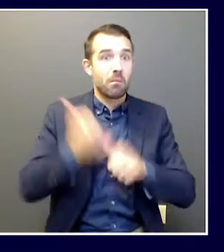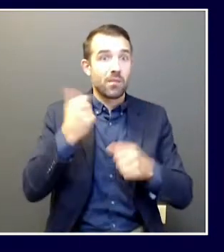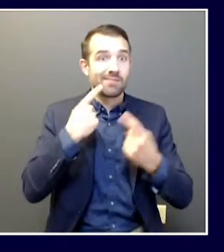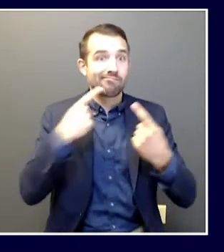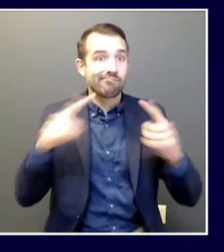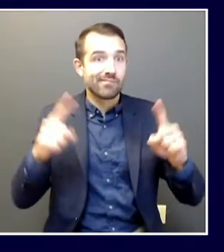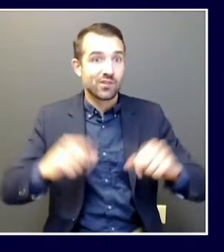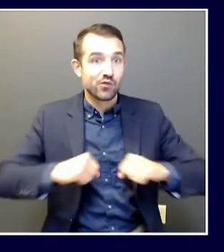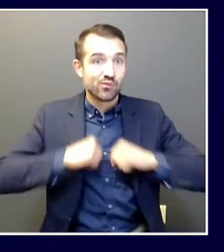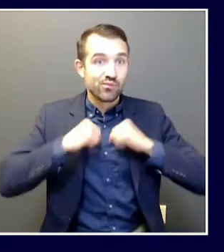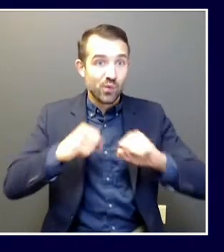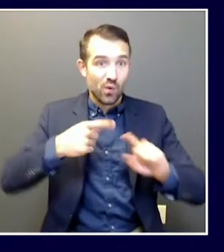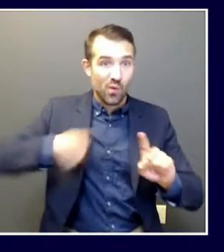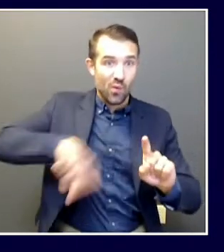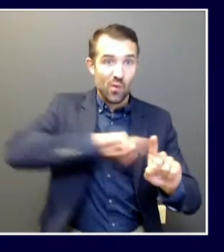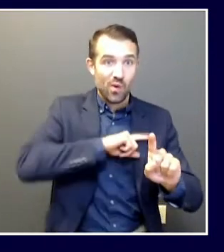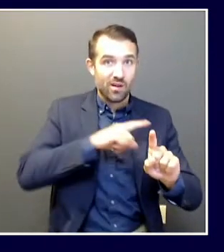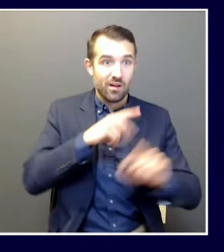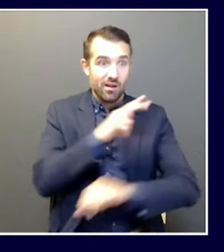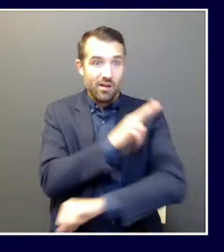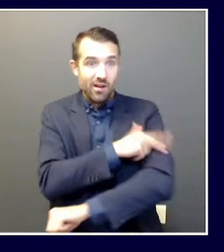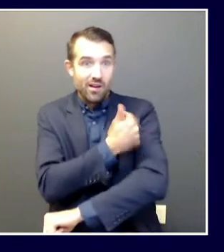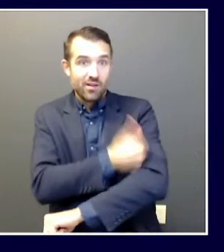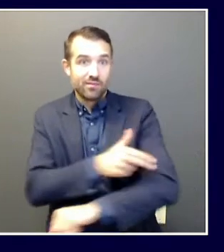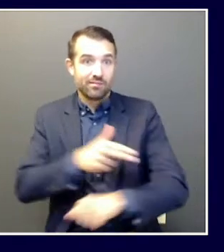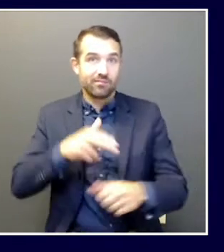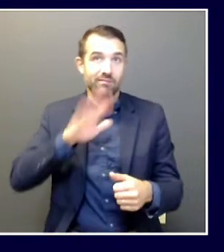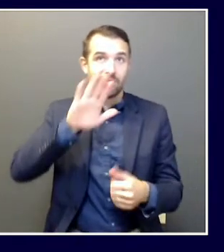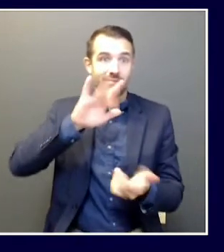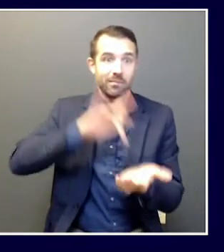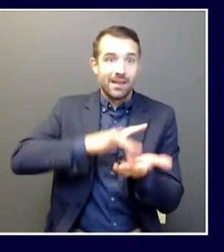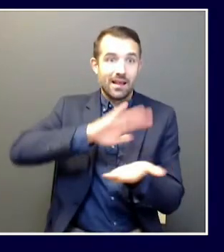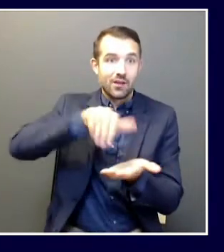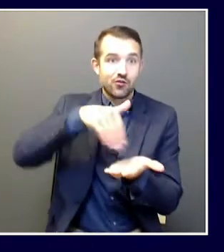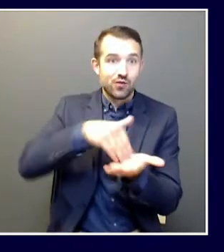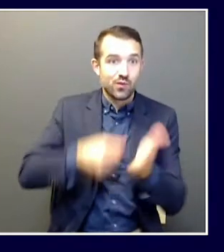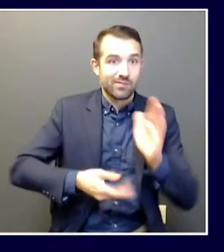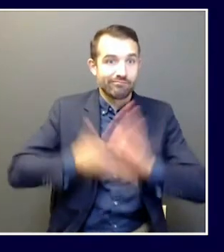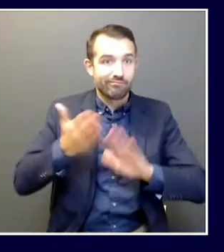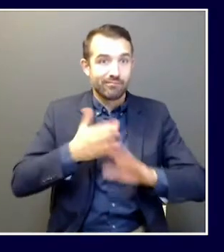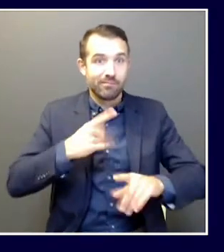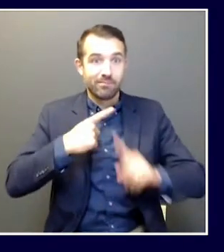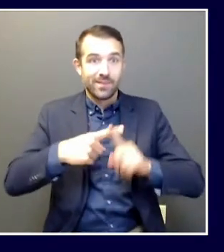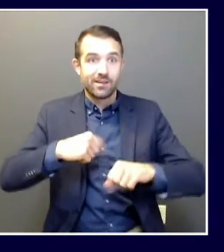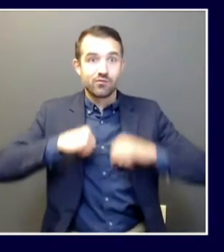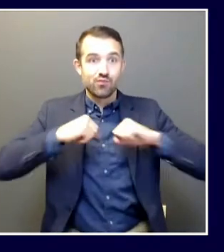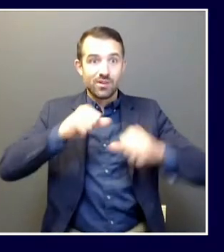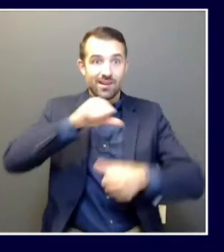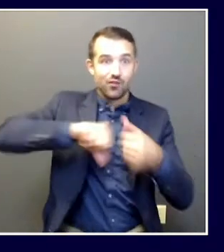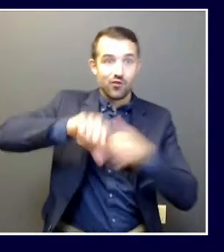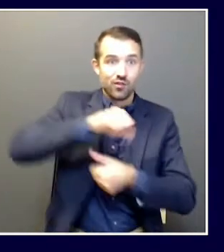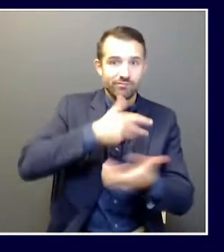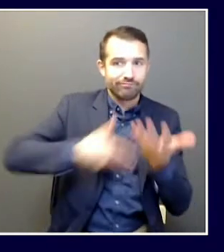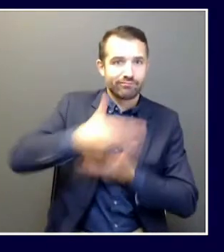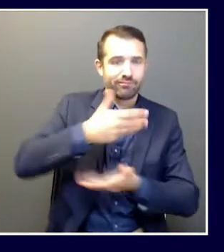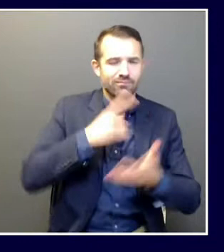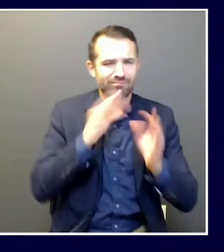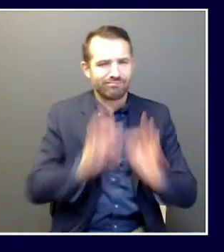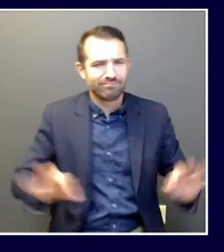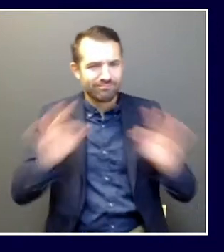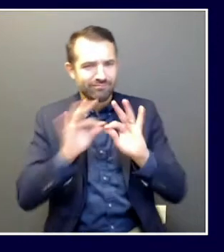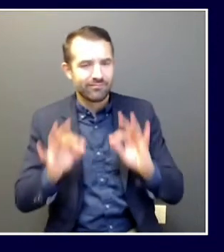system strong and turn the tide on the pandemic. With that, I'll turn it back over to you, Director Shah, for questions. Great, thank you,